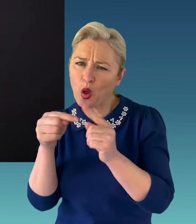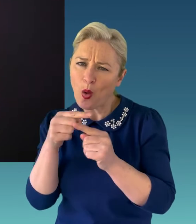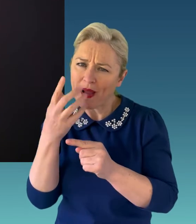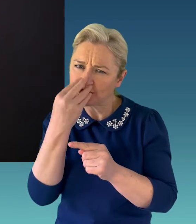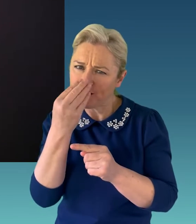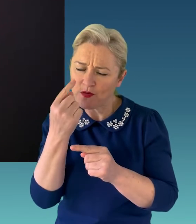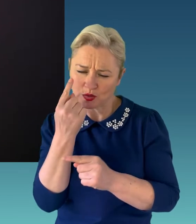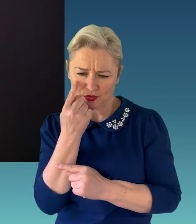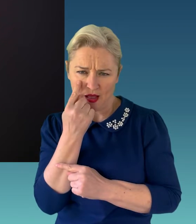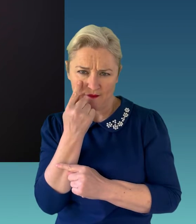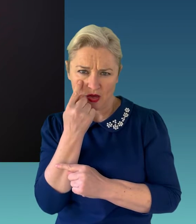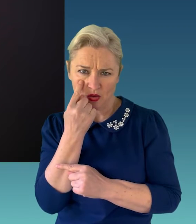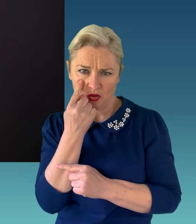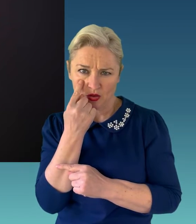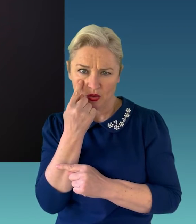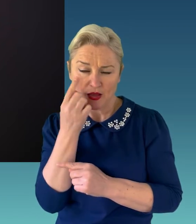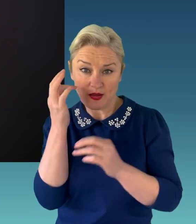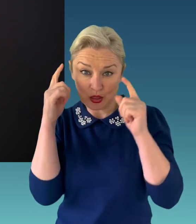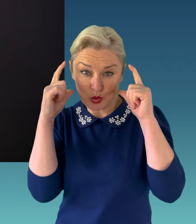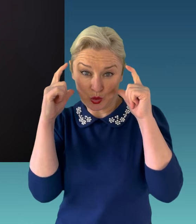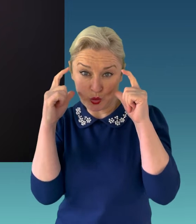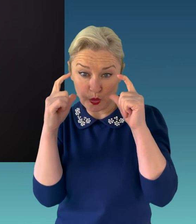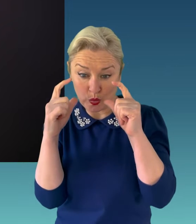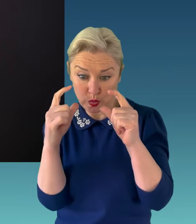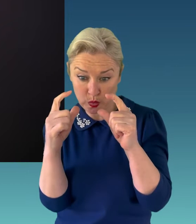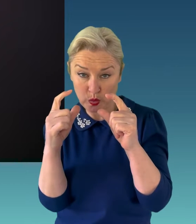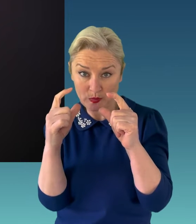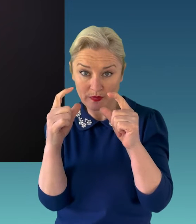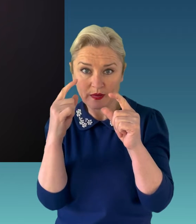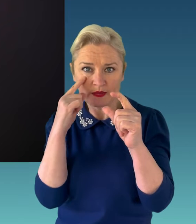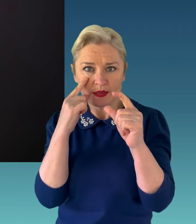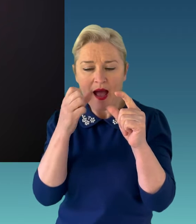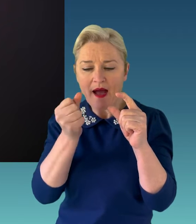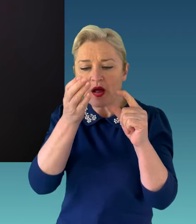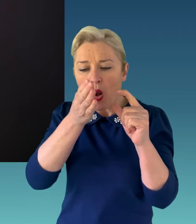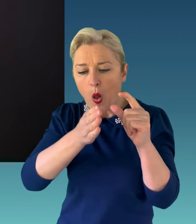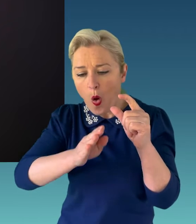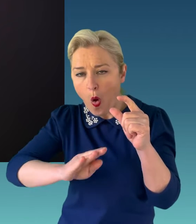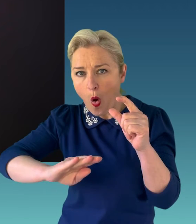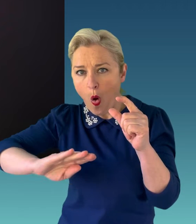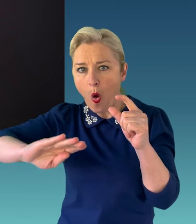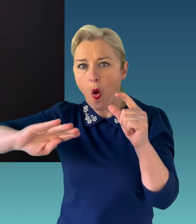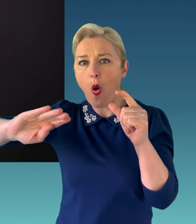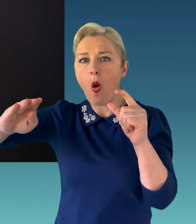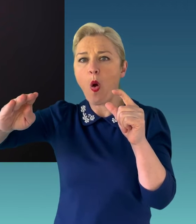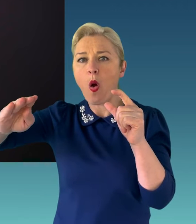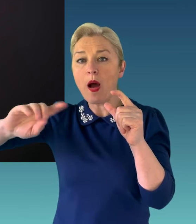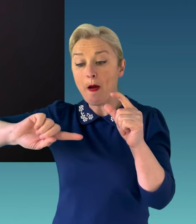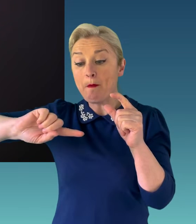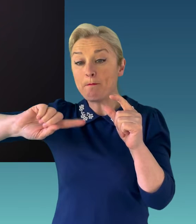look. If I zoom in on this side, I can see that there's a lowered curb and some tactile